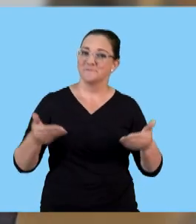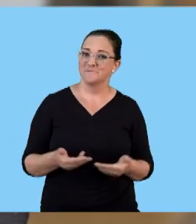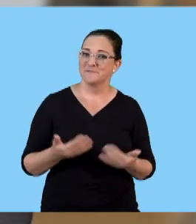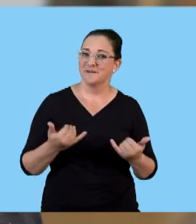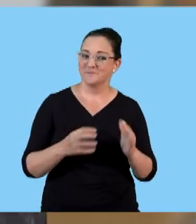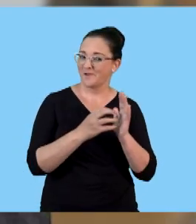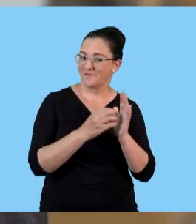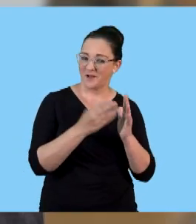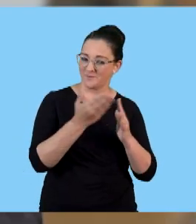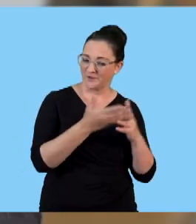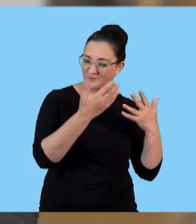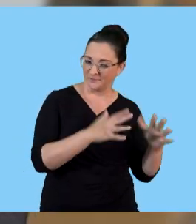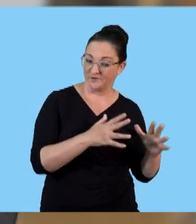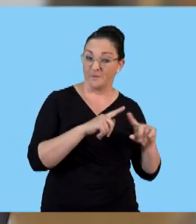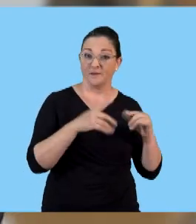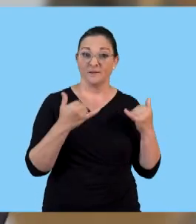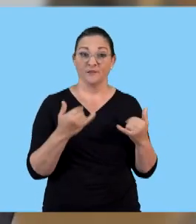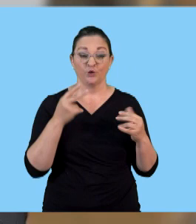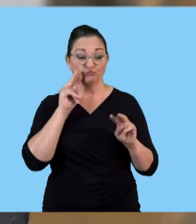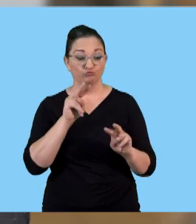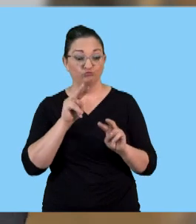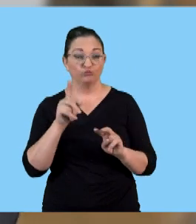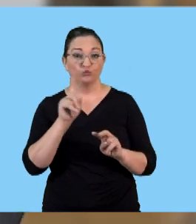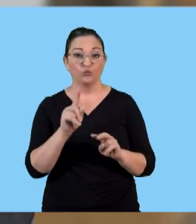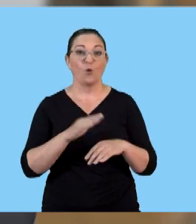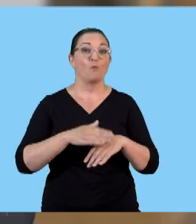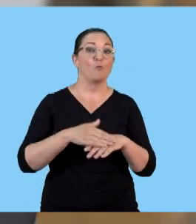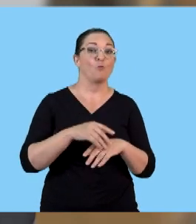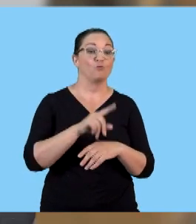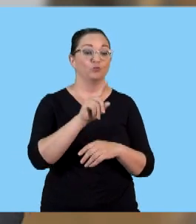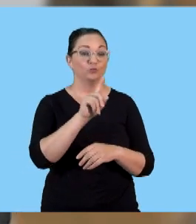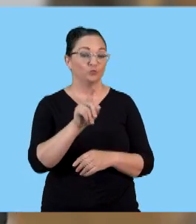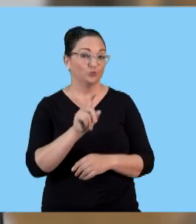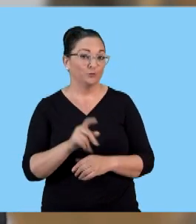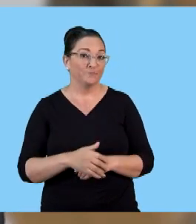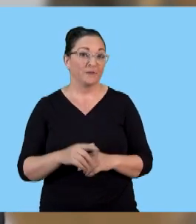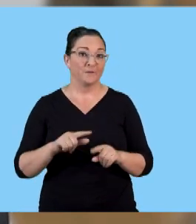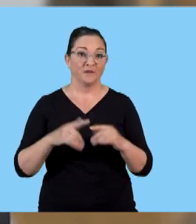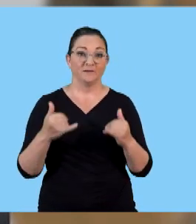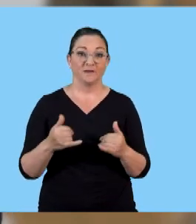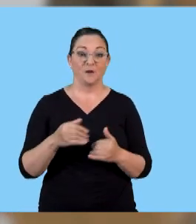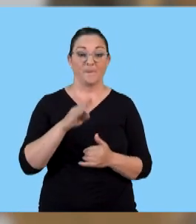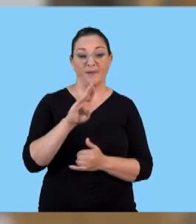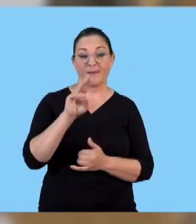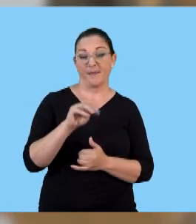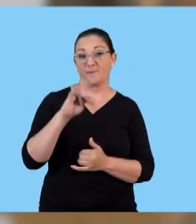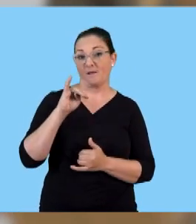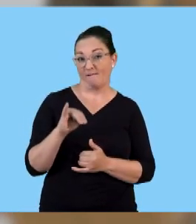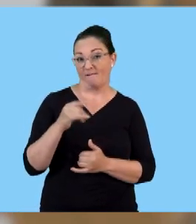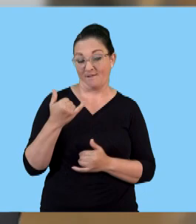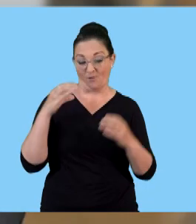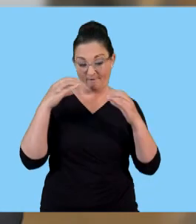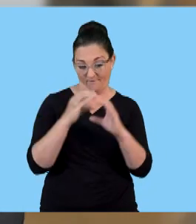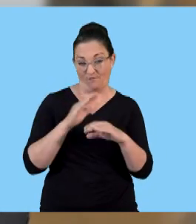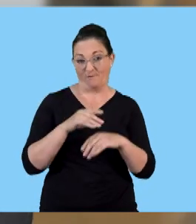Guys, welcome back after that advert break. Let us now look at more of these sums. As I've indicated, our focus is body mass